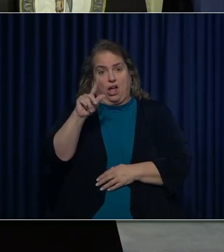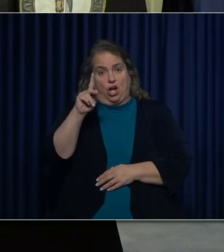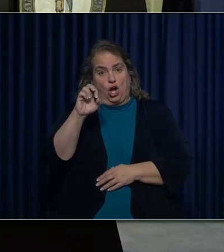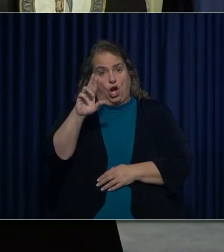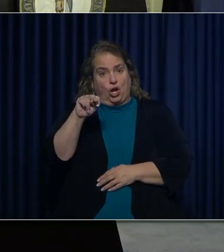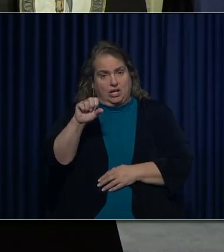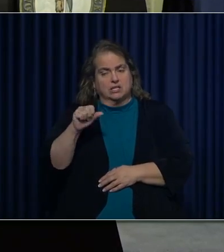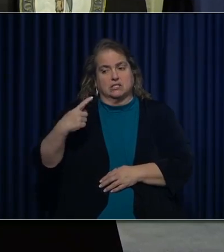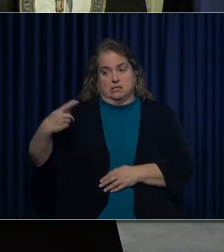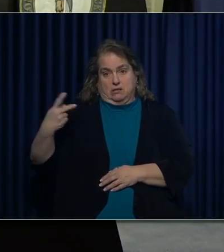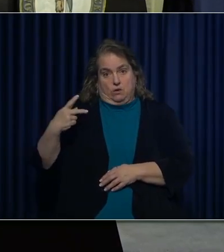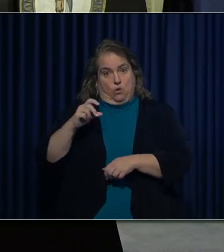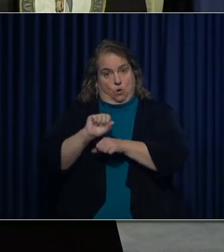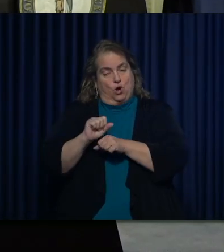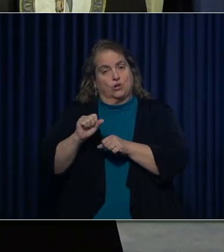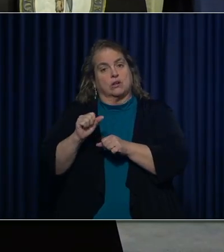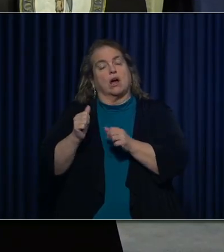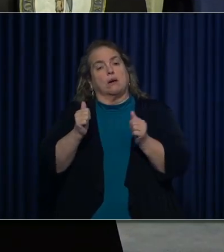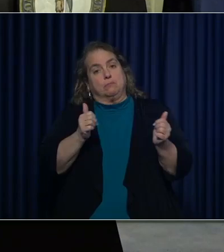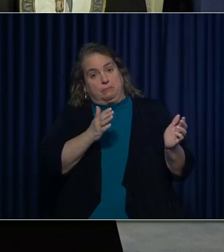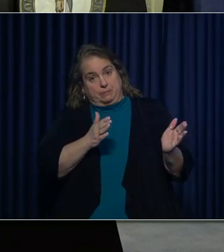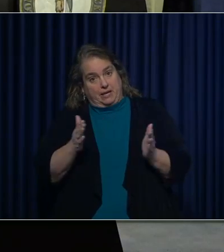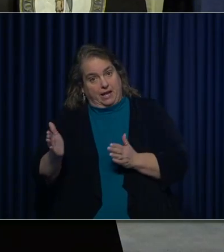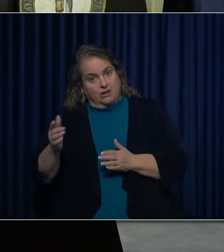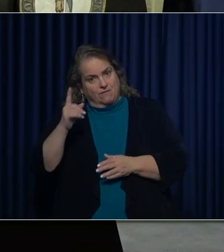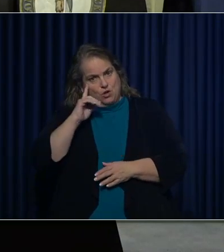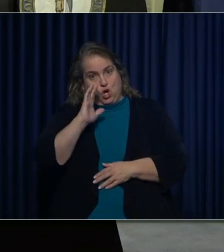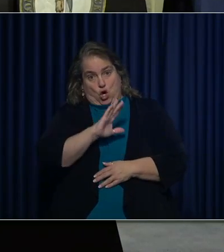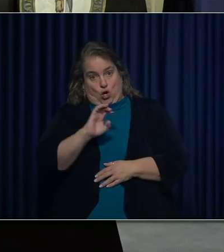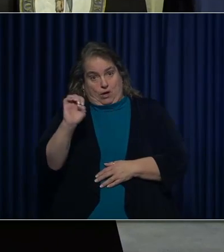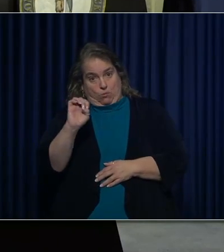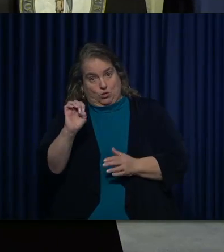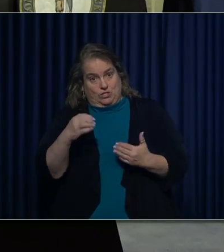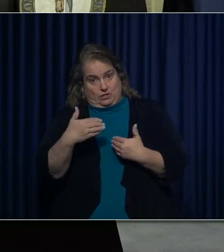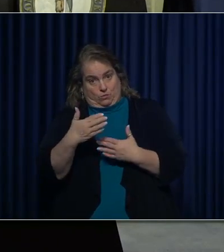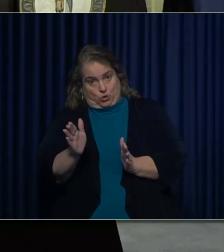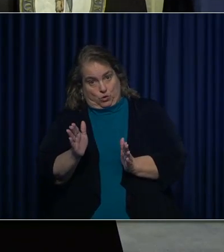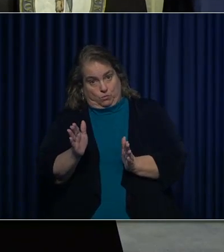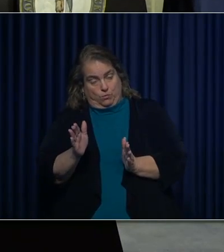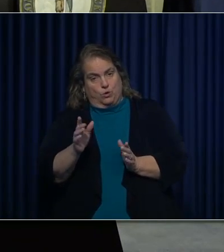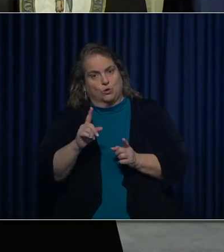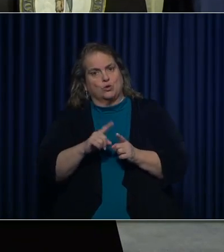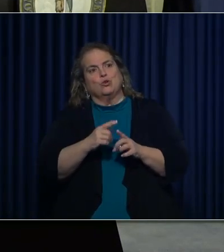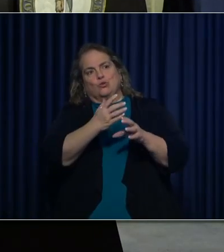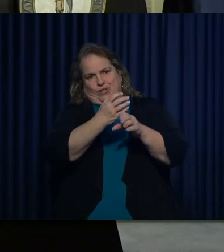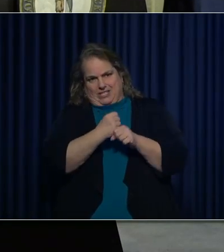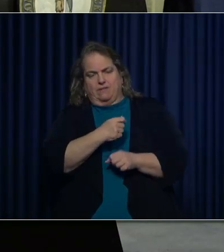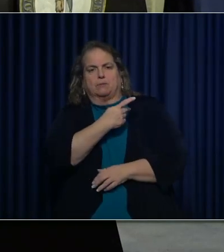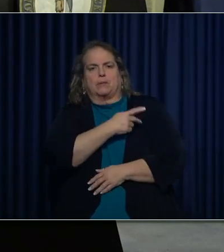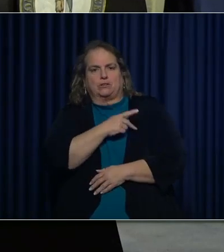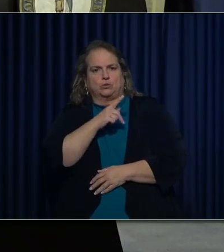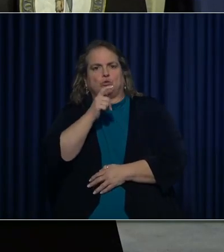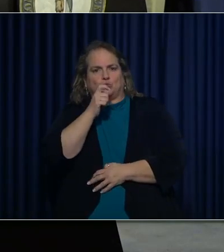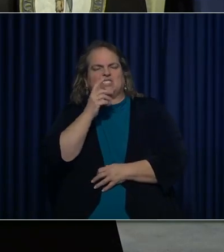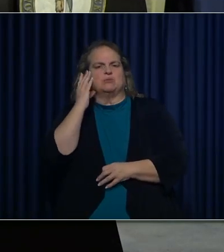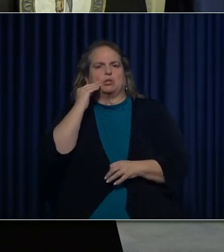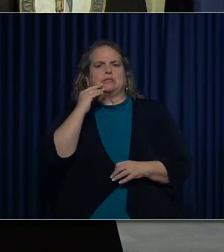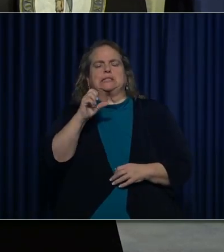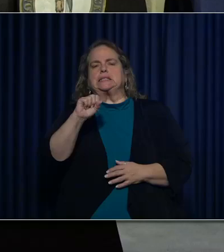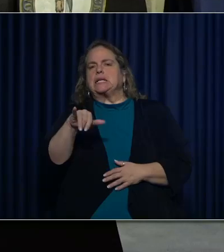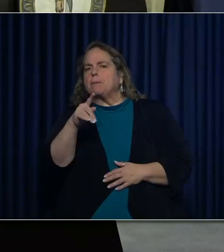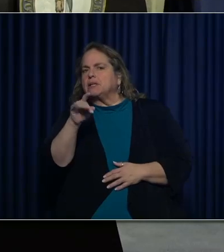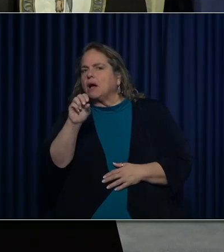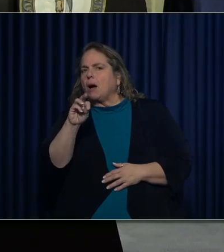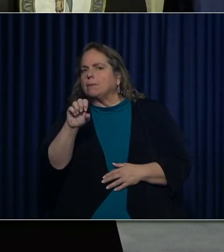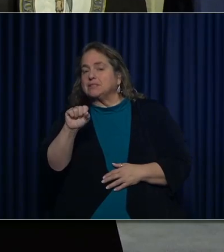out a plan for her emergency room to receive patients who are experiencing symptoms. So